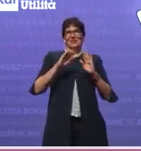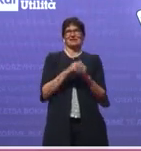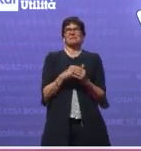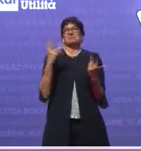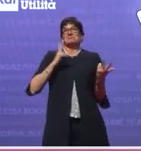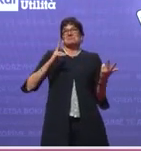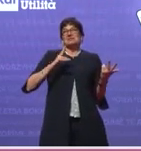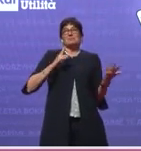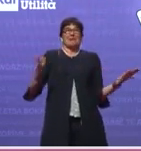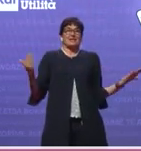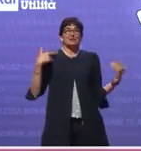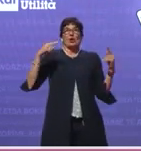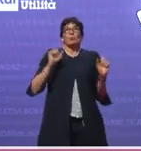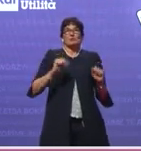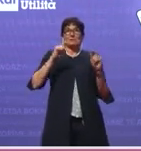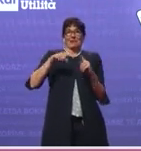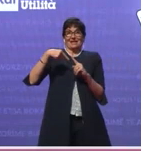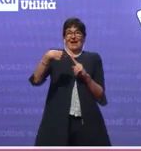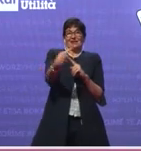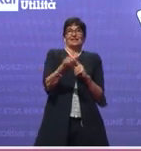hear your questions. Thank you.